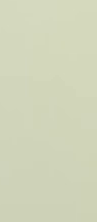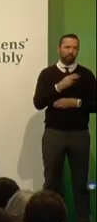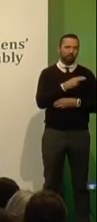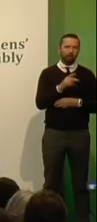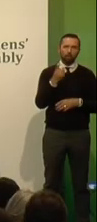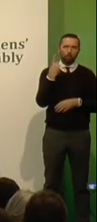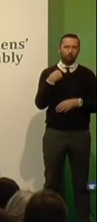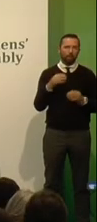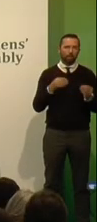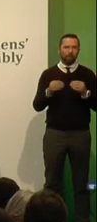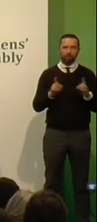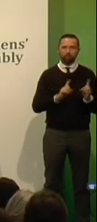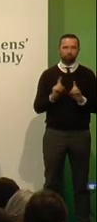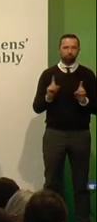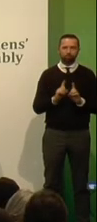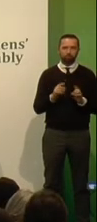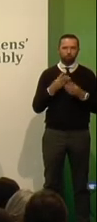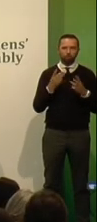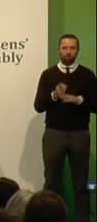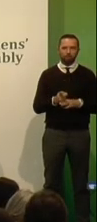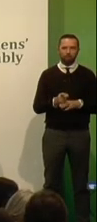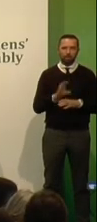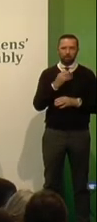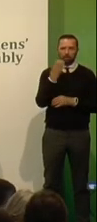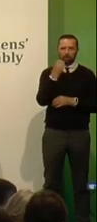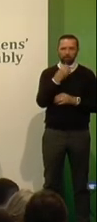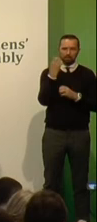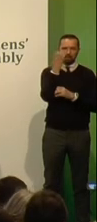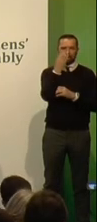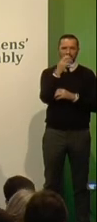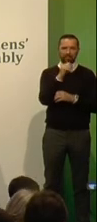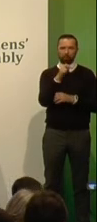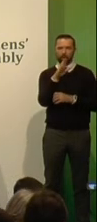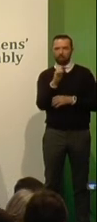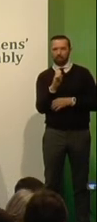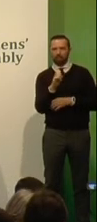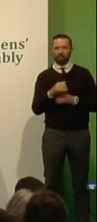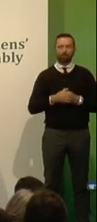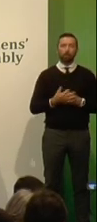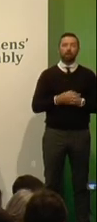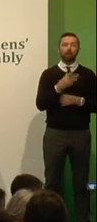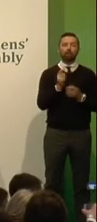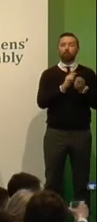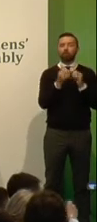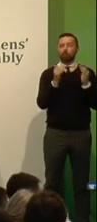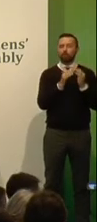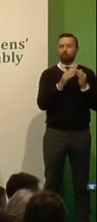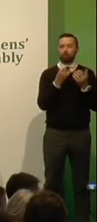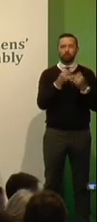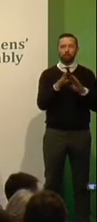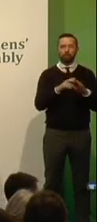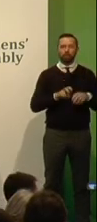homes. And so home modifications, whether it's major, putting in a stair lift, or whether it's small, that